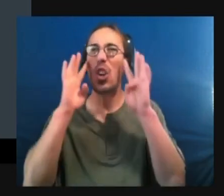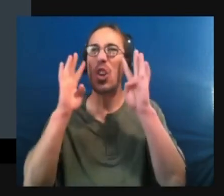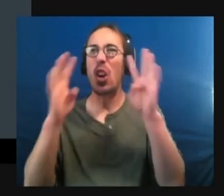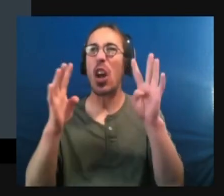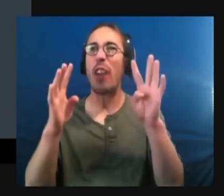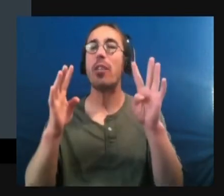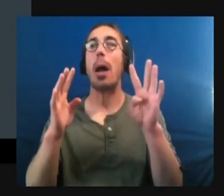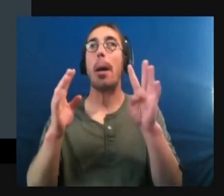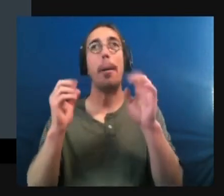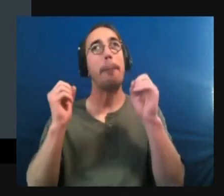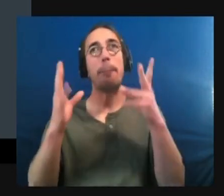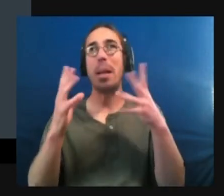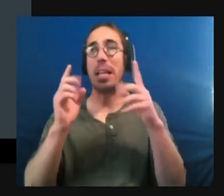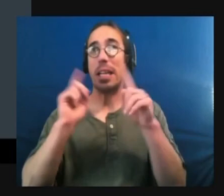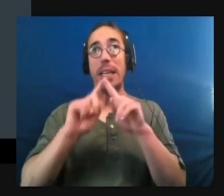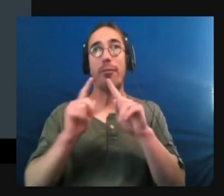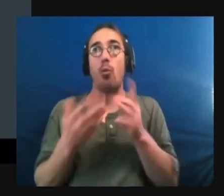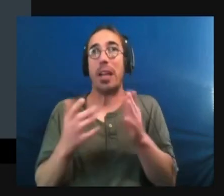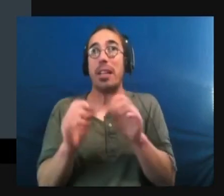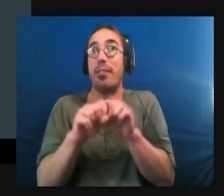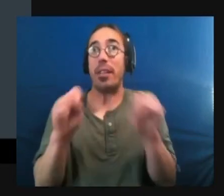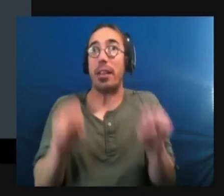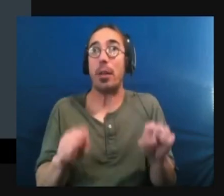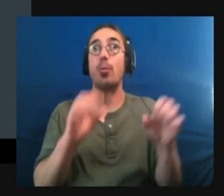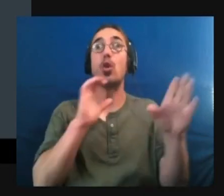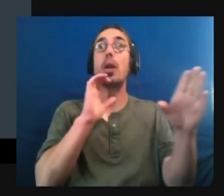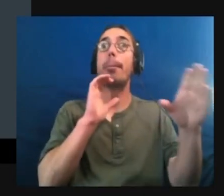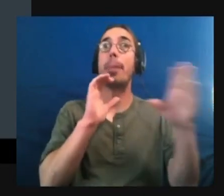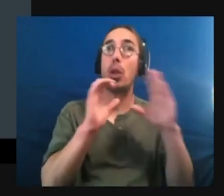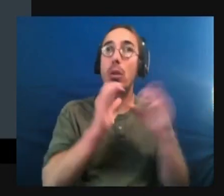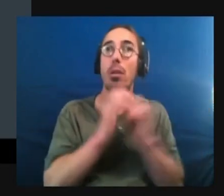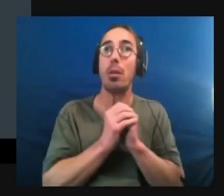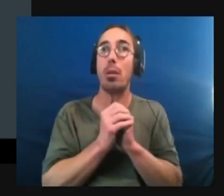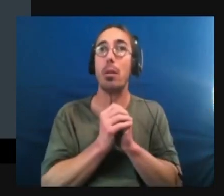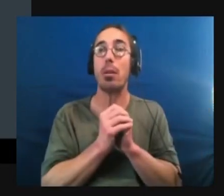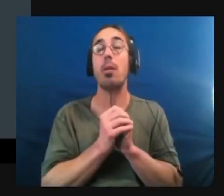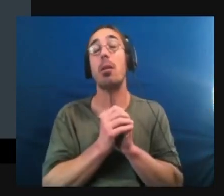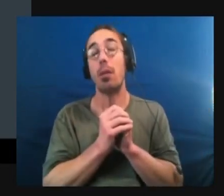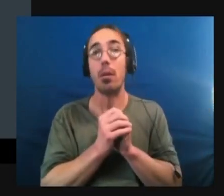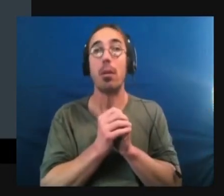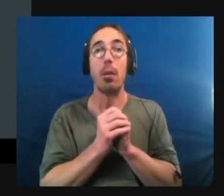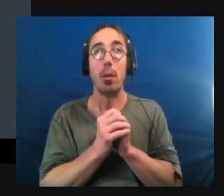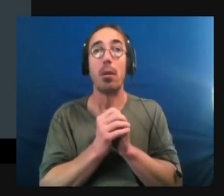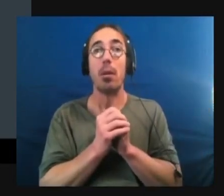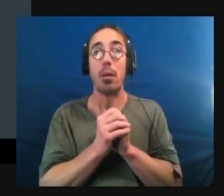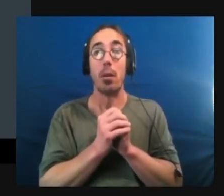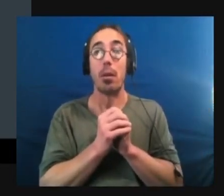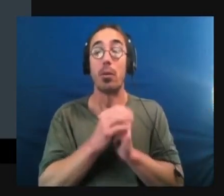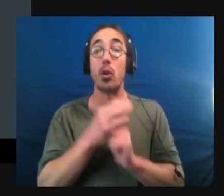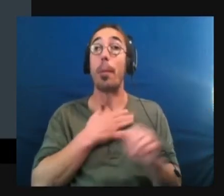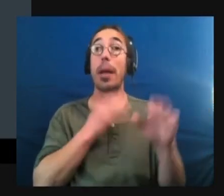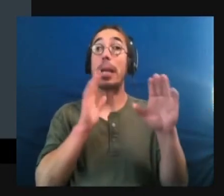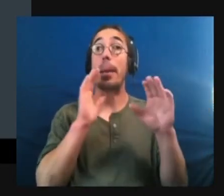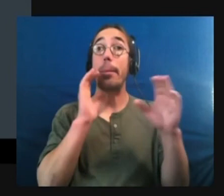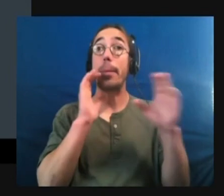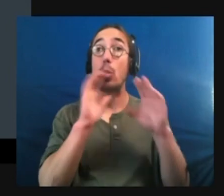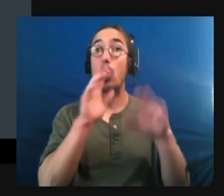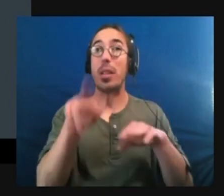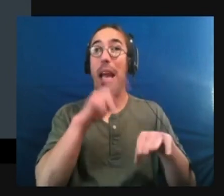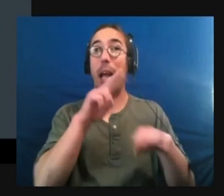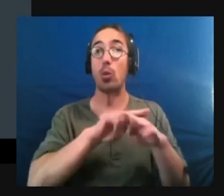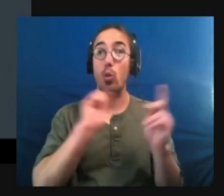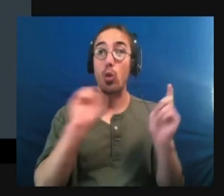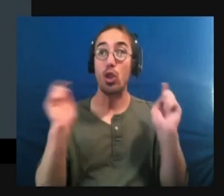for myself. And then this naturally will begin to shift. Occupational